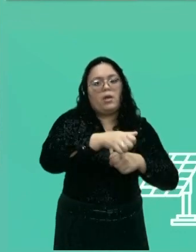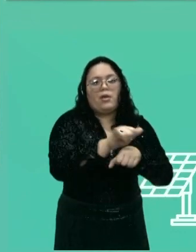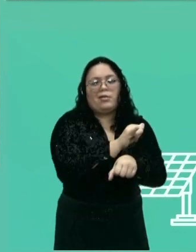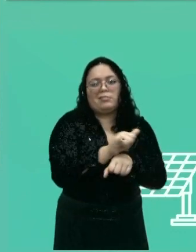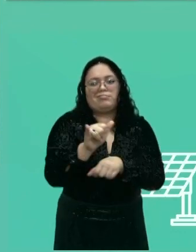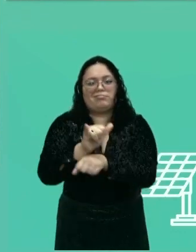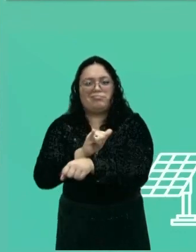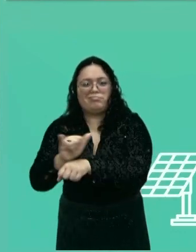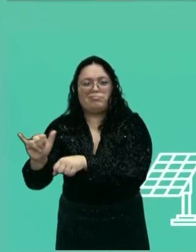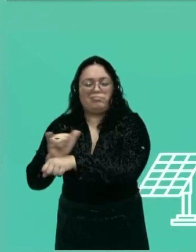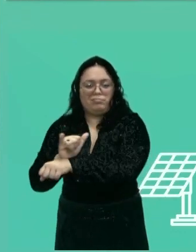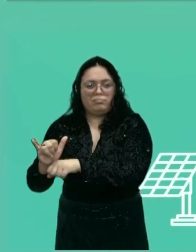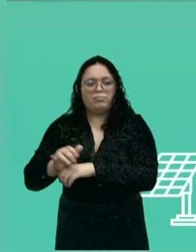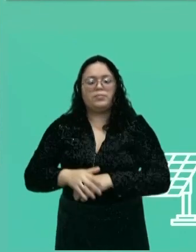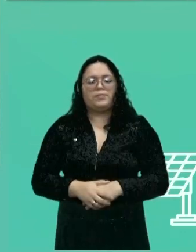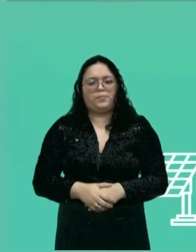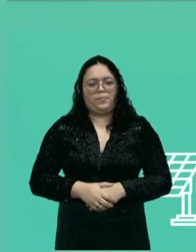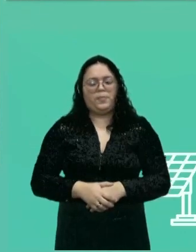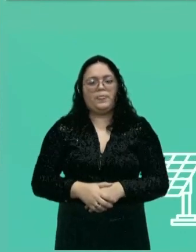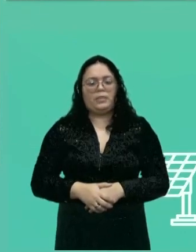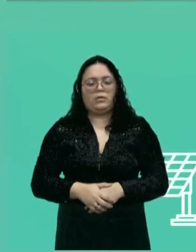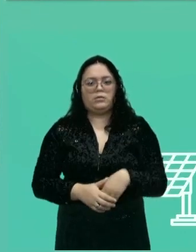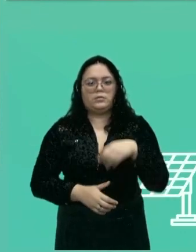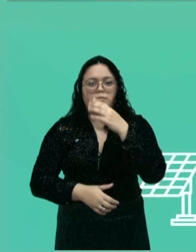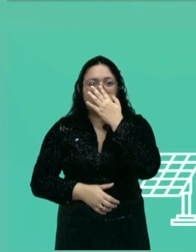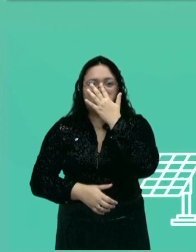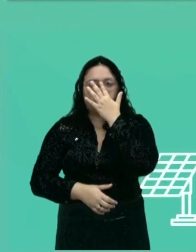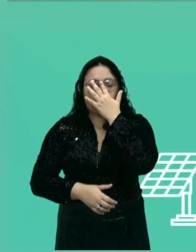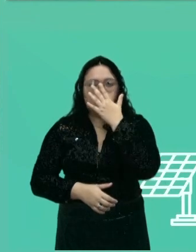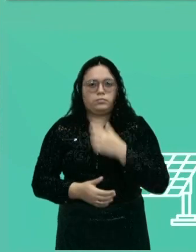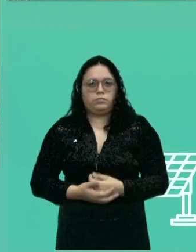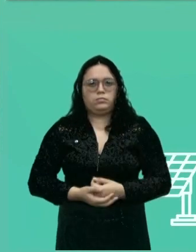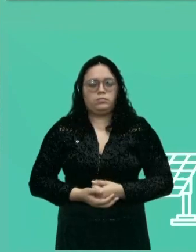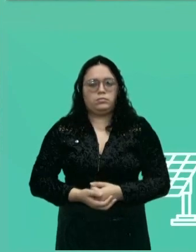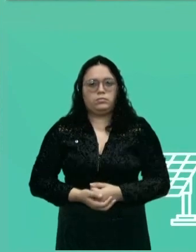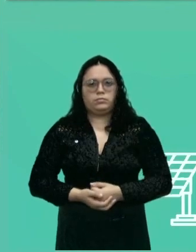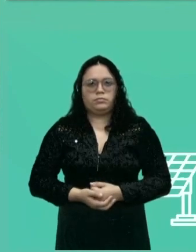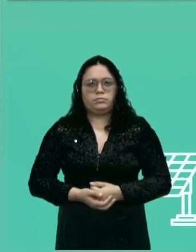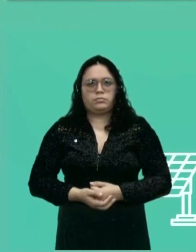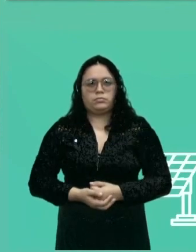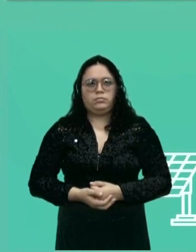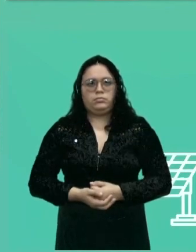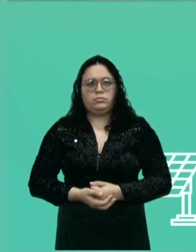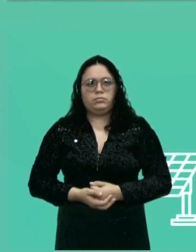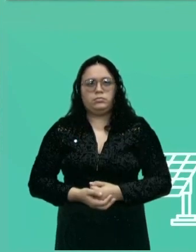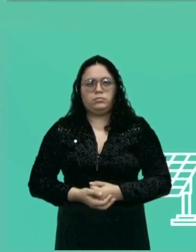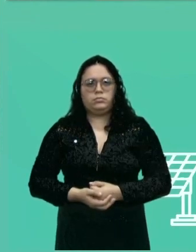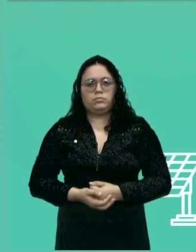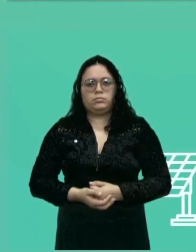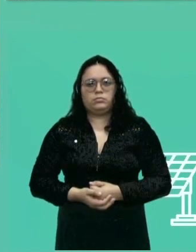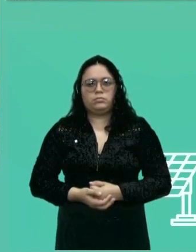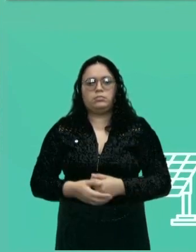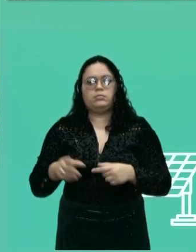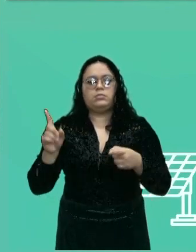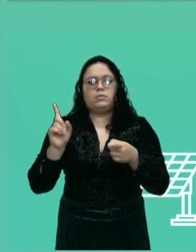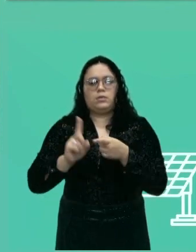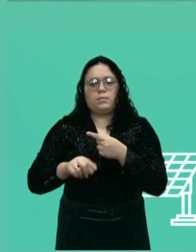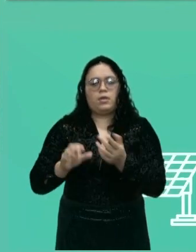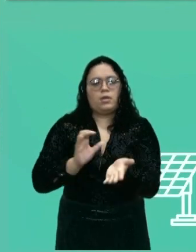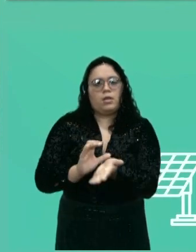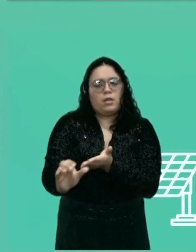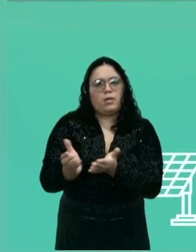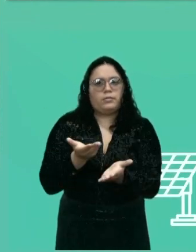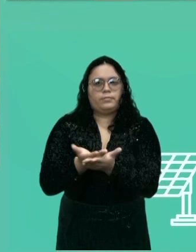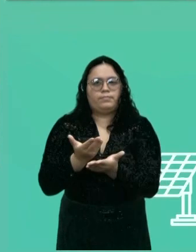first strand, which will provide development expenditure grant funding to support FEED studies. We also have the second strand, which